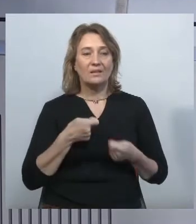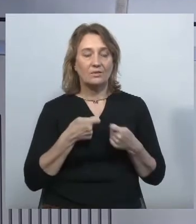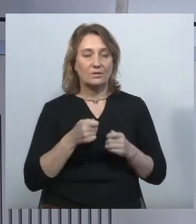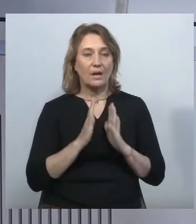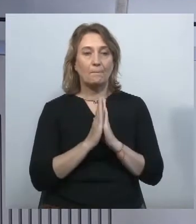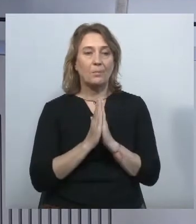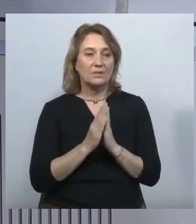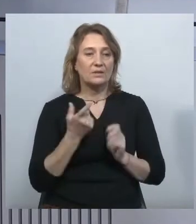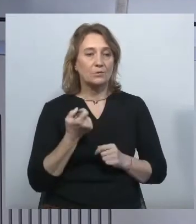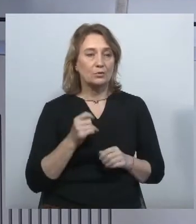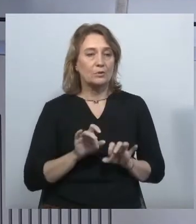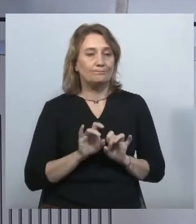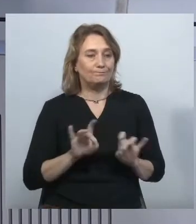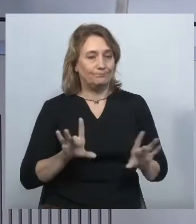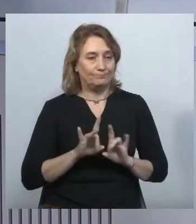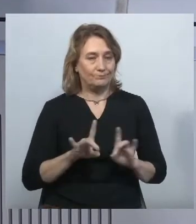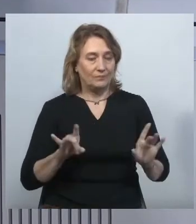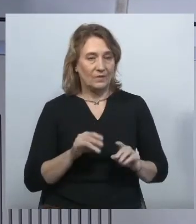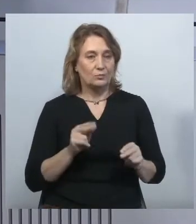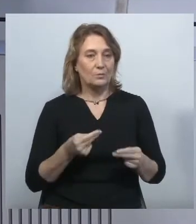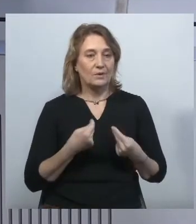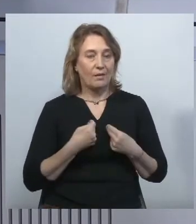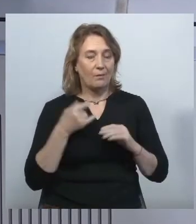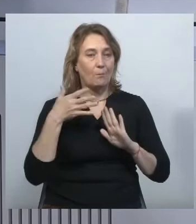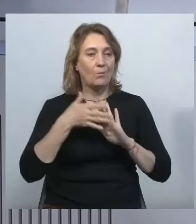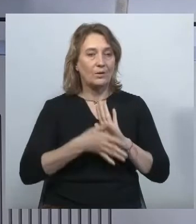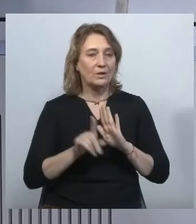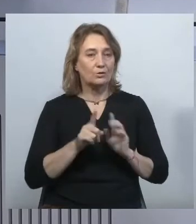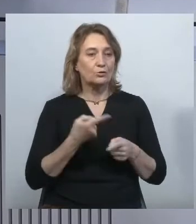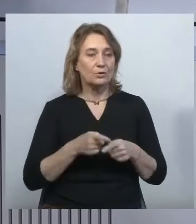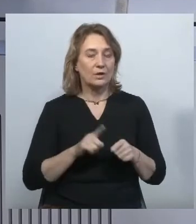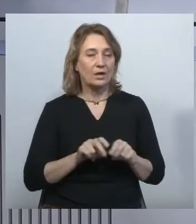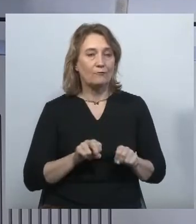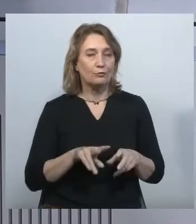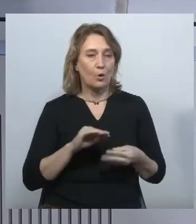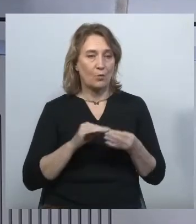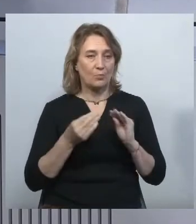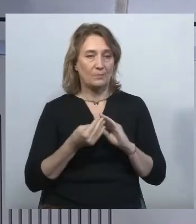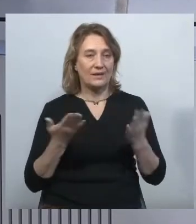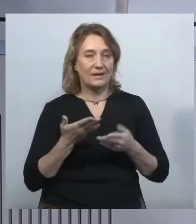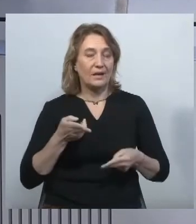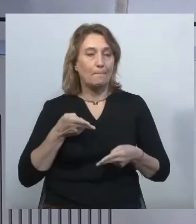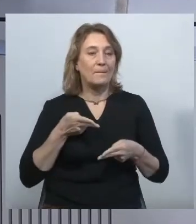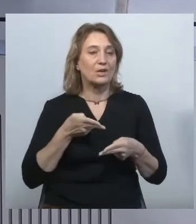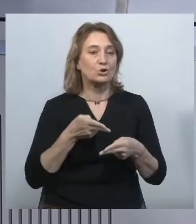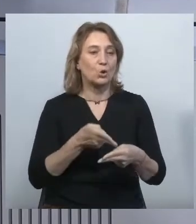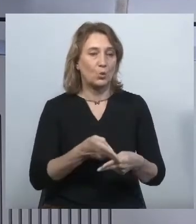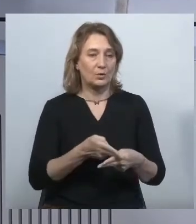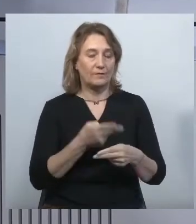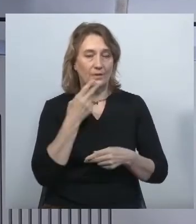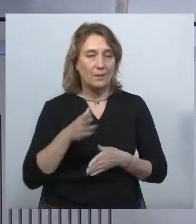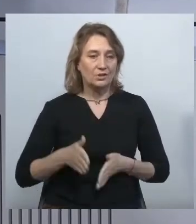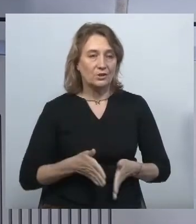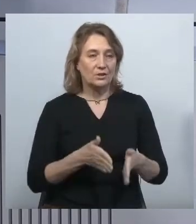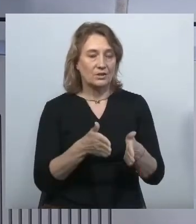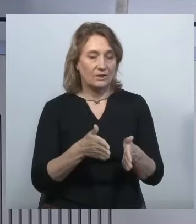ask Kateryna to elaborate on co-regulation. What are the challenges? What are the